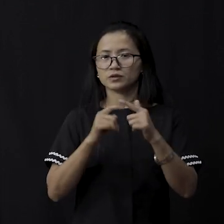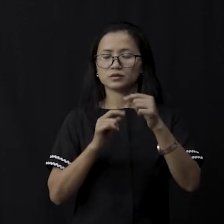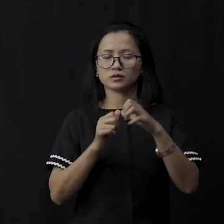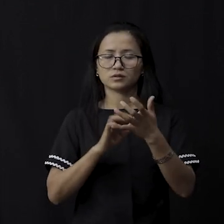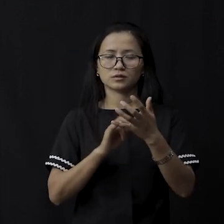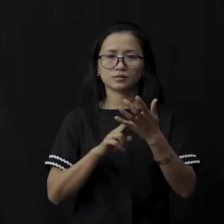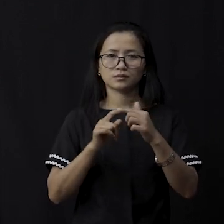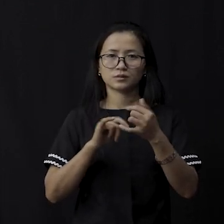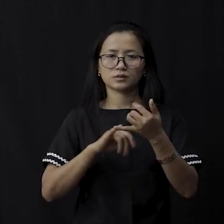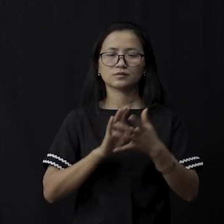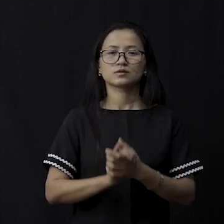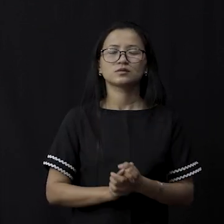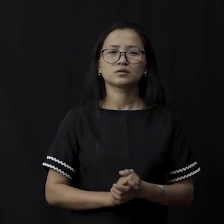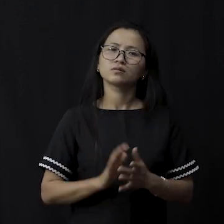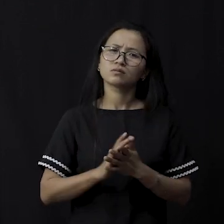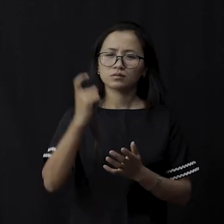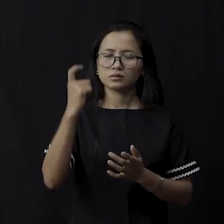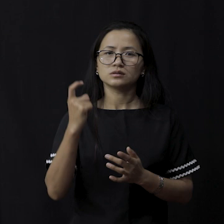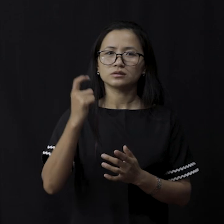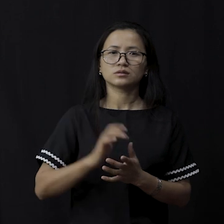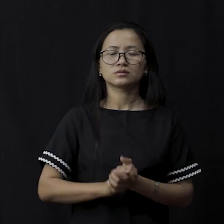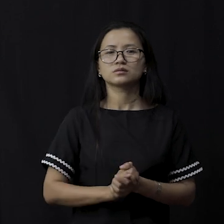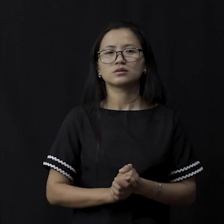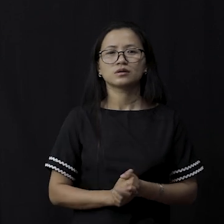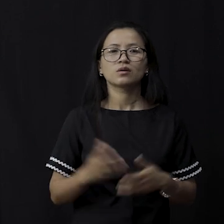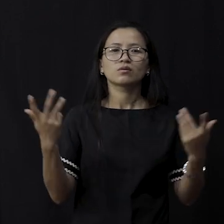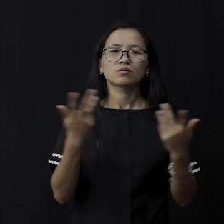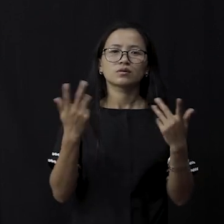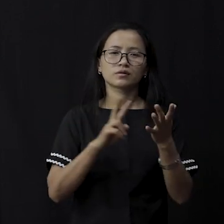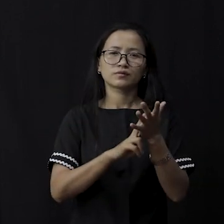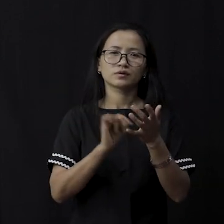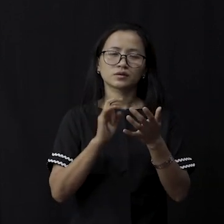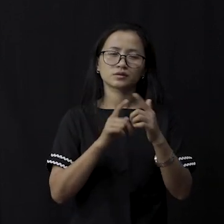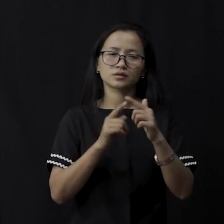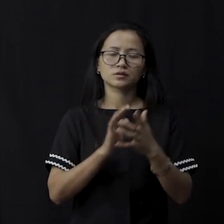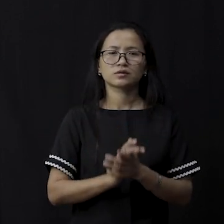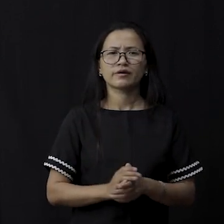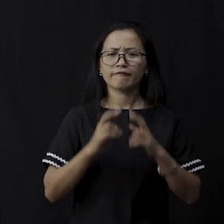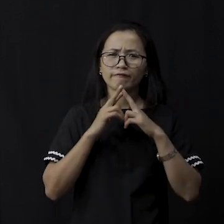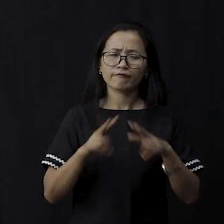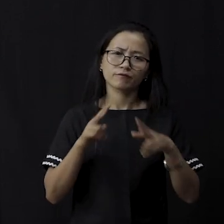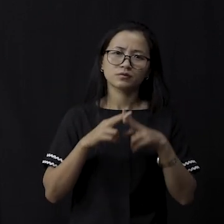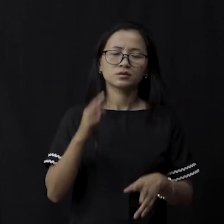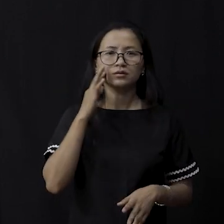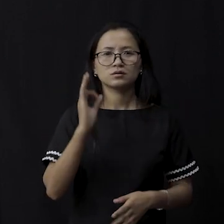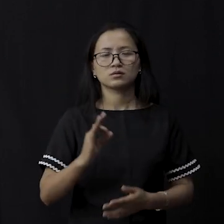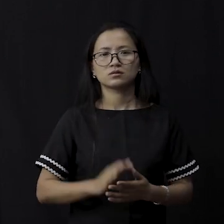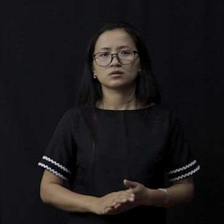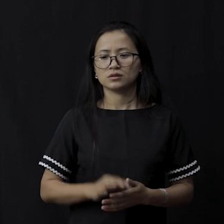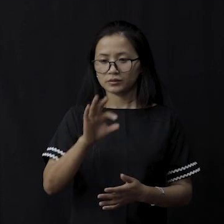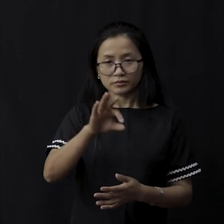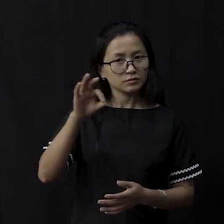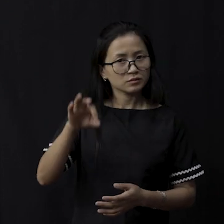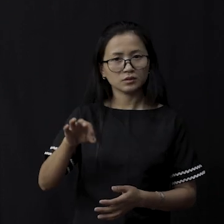Yes or no? We all need vitamins, okay? What are vitamins? Vitamins are very, very important,